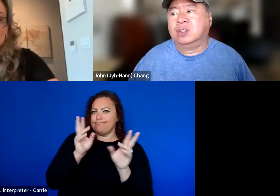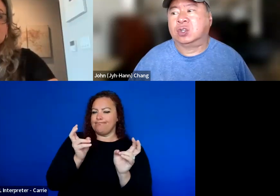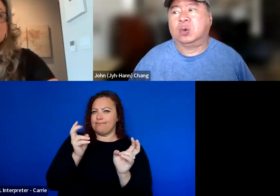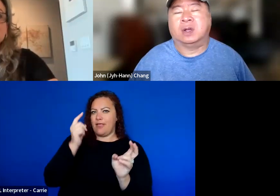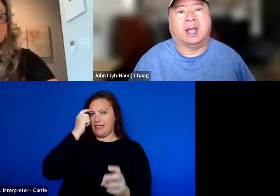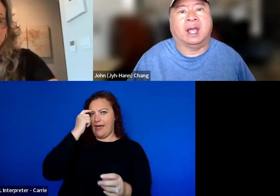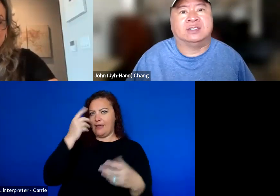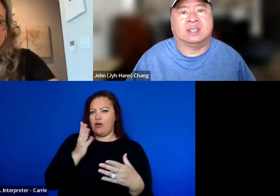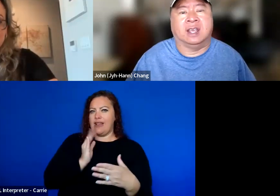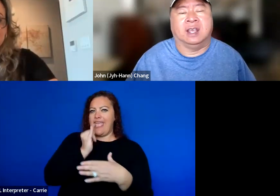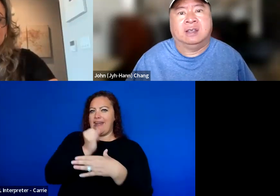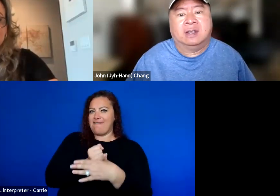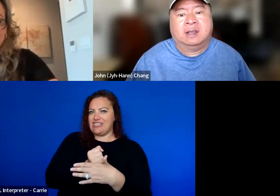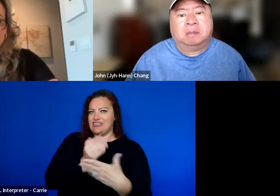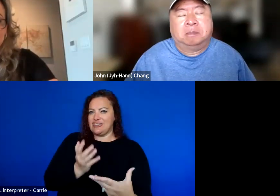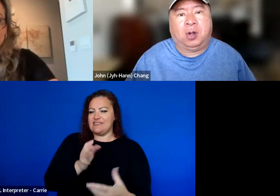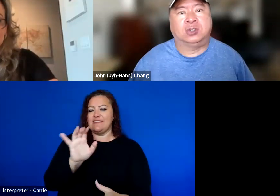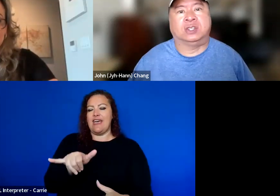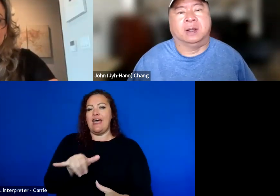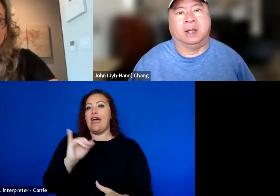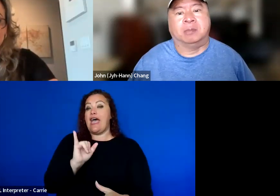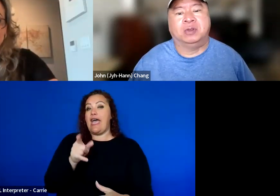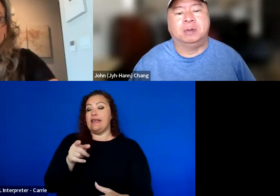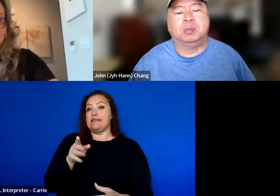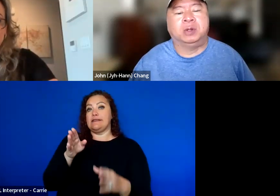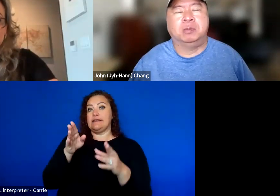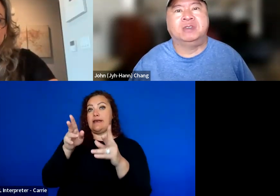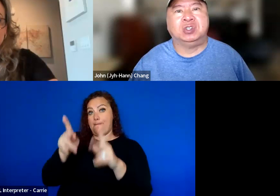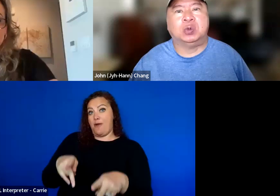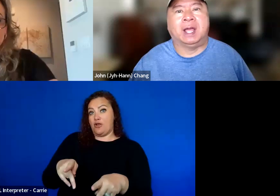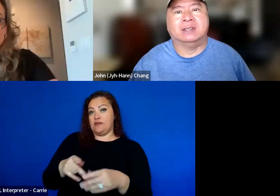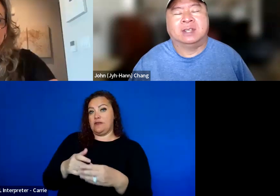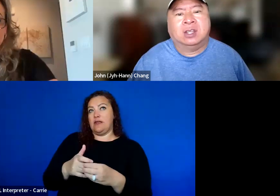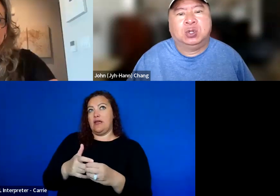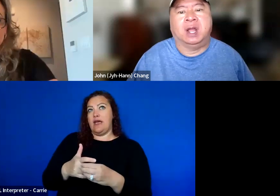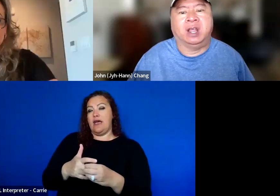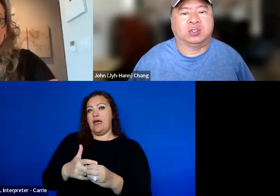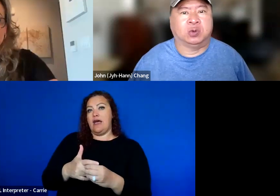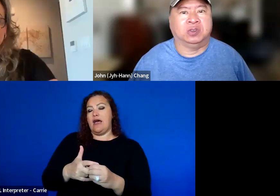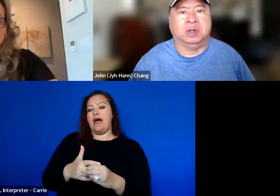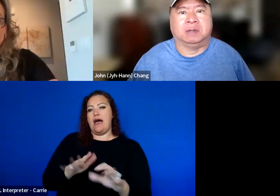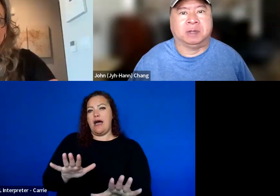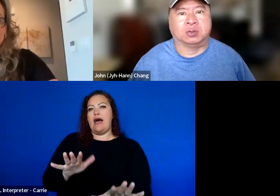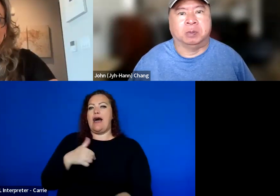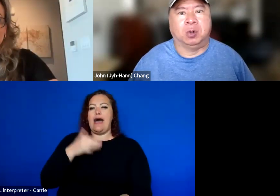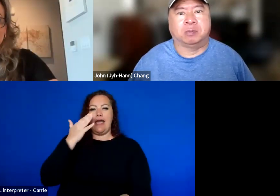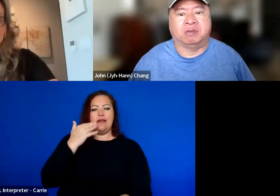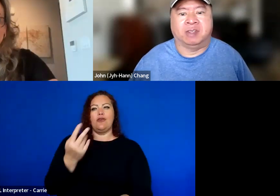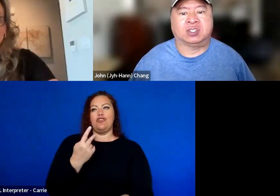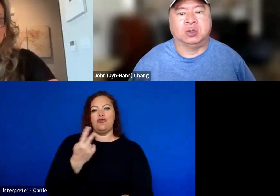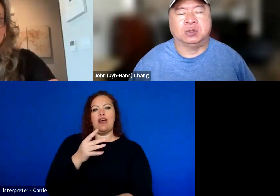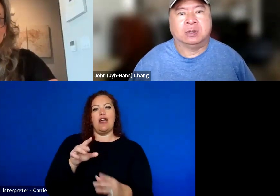you know. So as a person, and I'm removing you, as you and I are sort of unique because we're